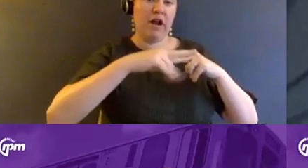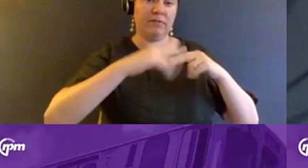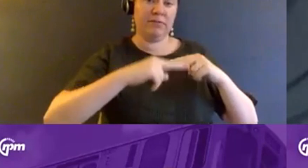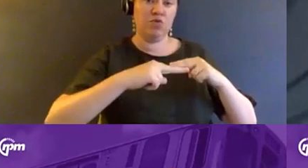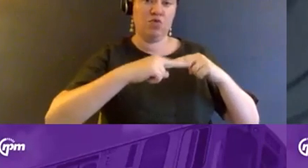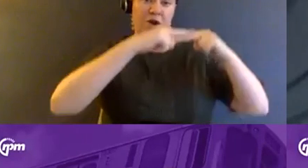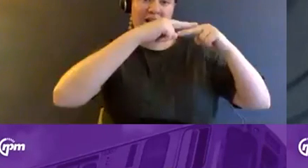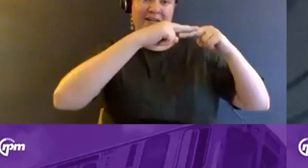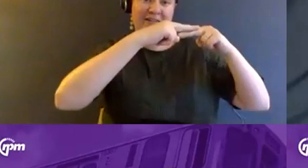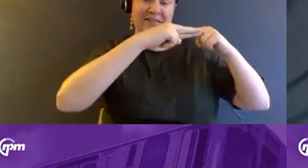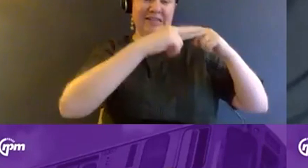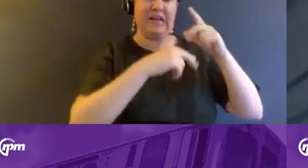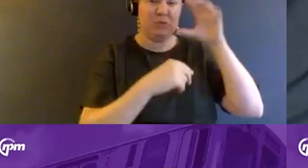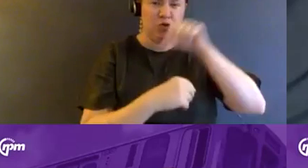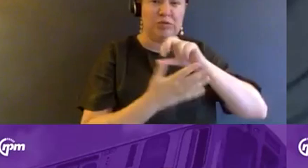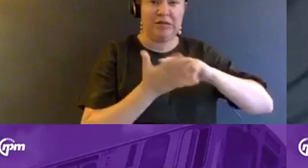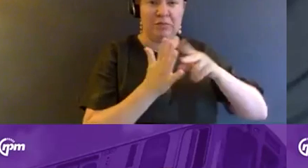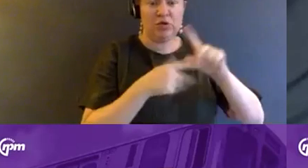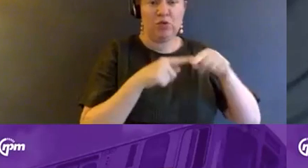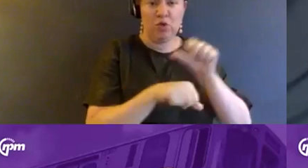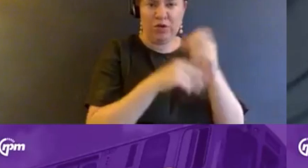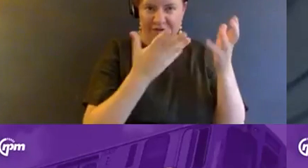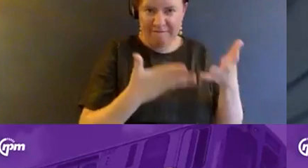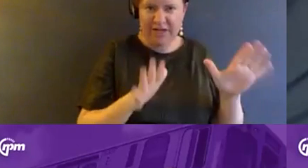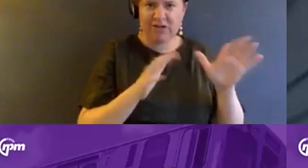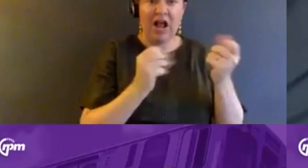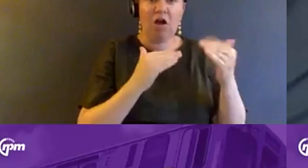And I'm assuming that means once the work is done.